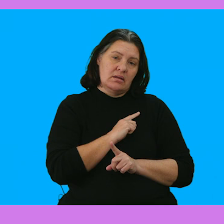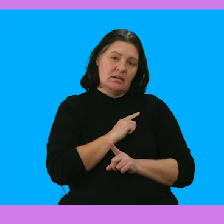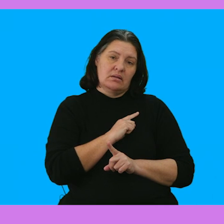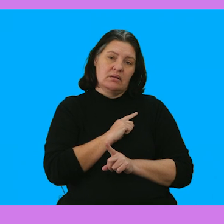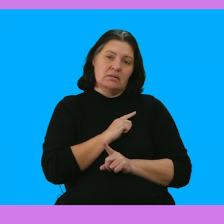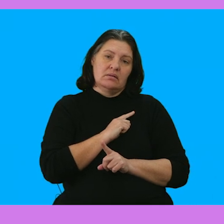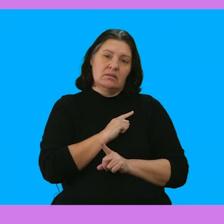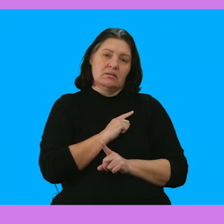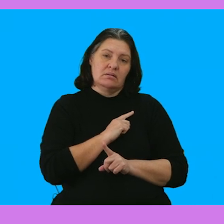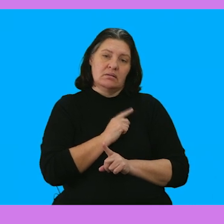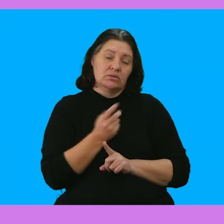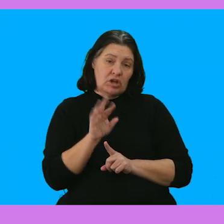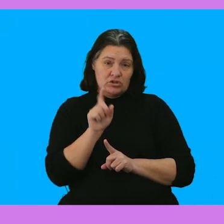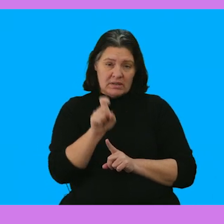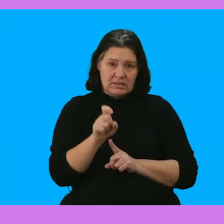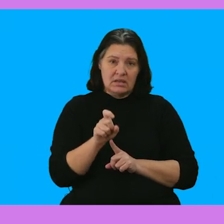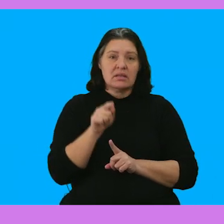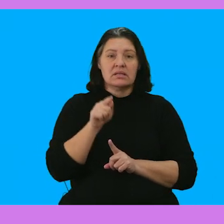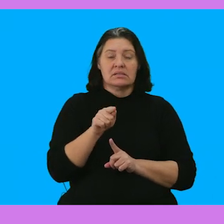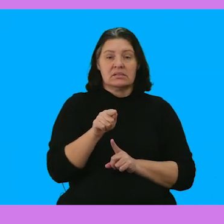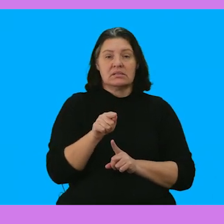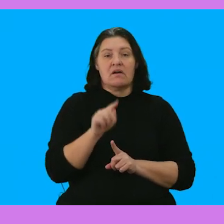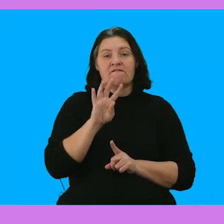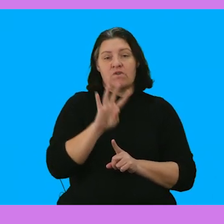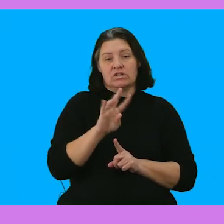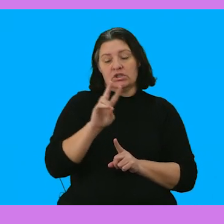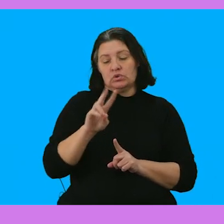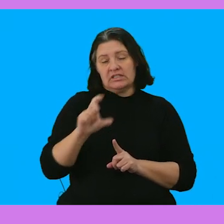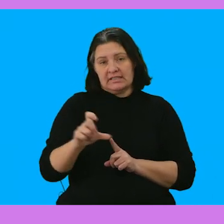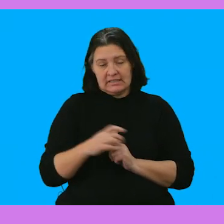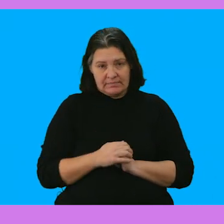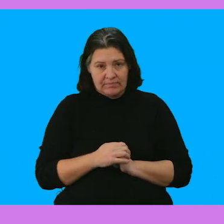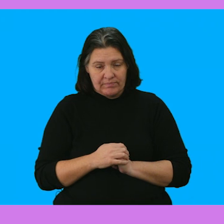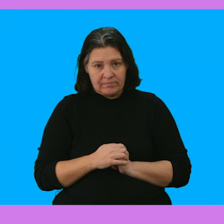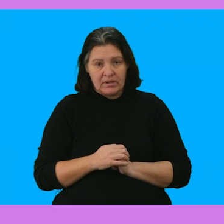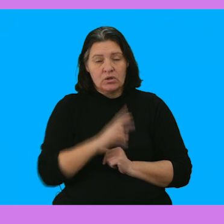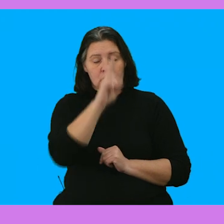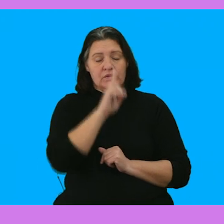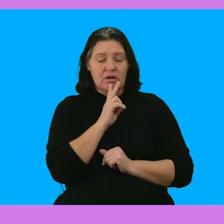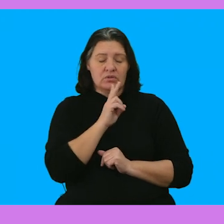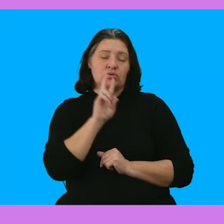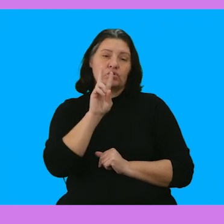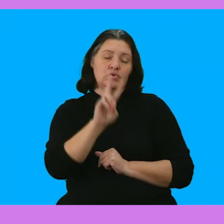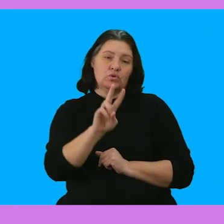therefore, this need to change, right? So this becomes 42 cents.